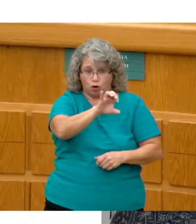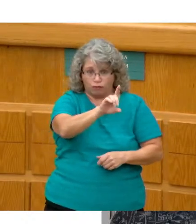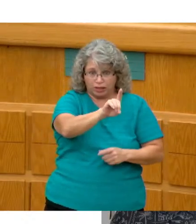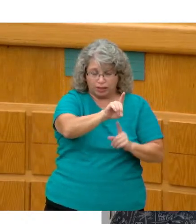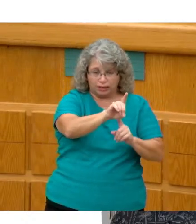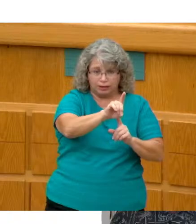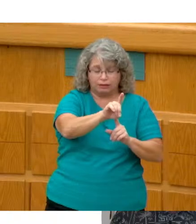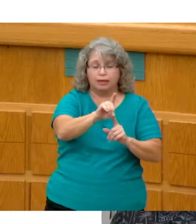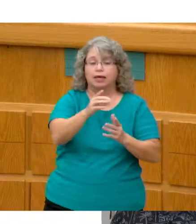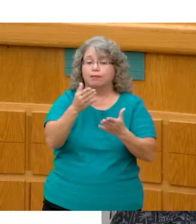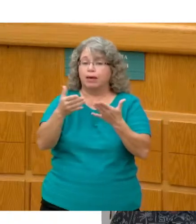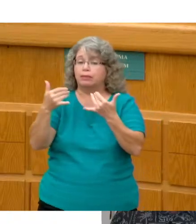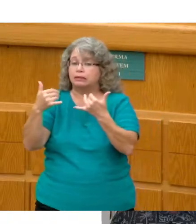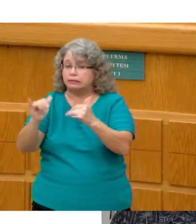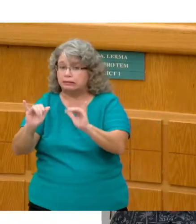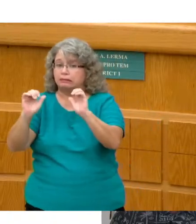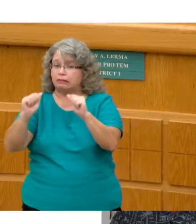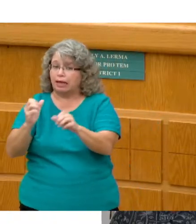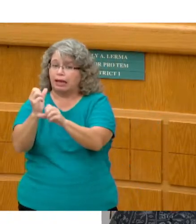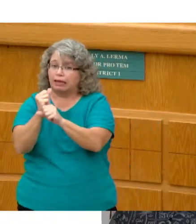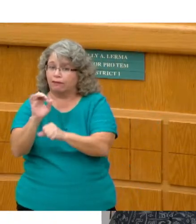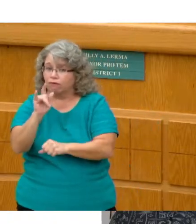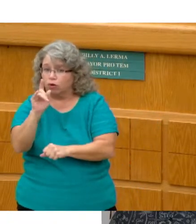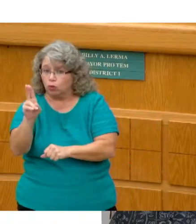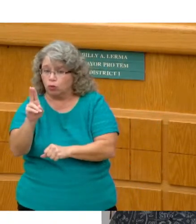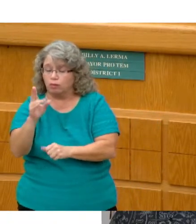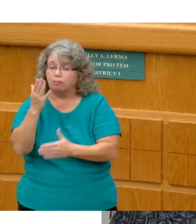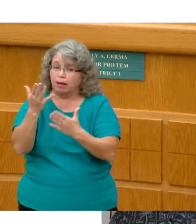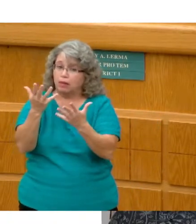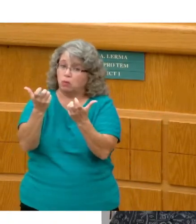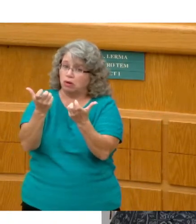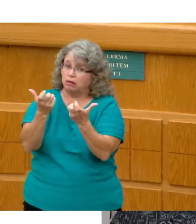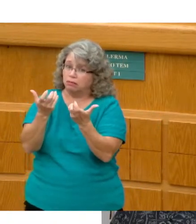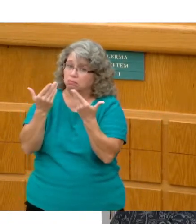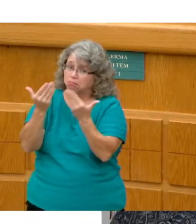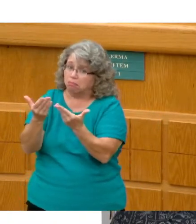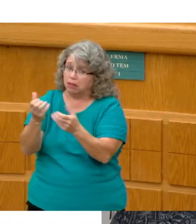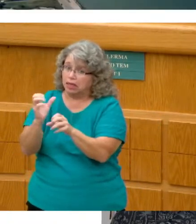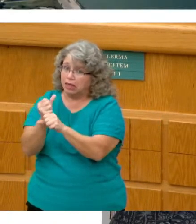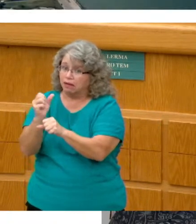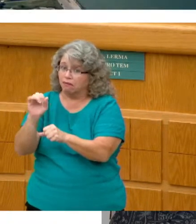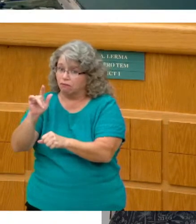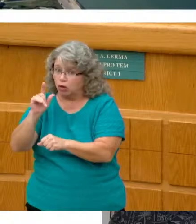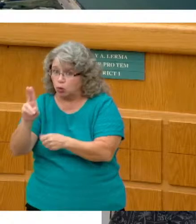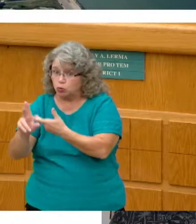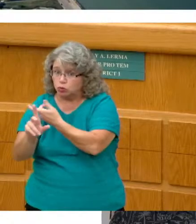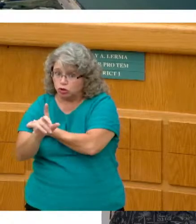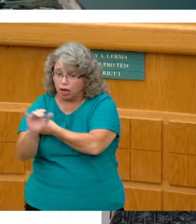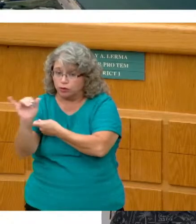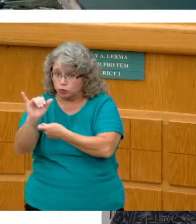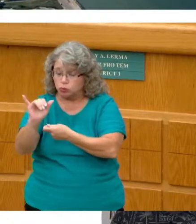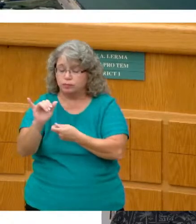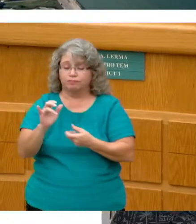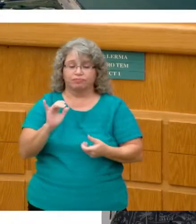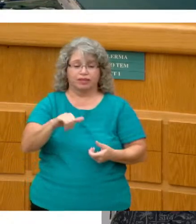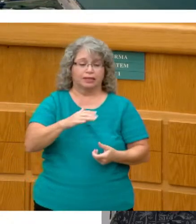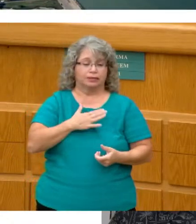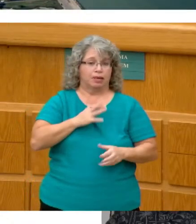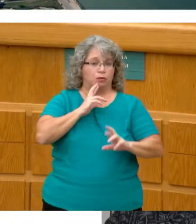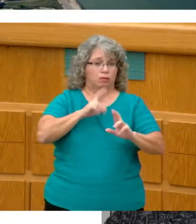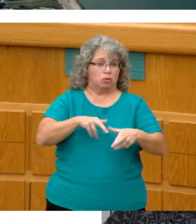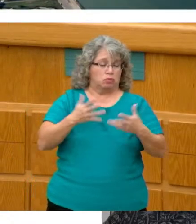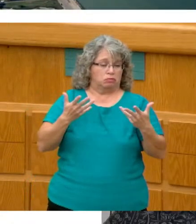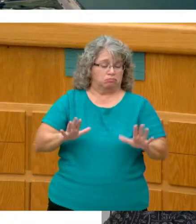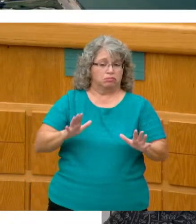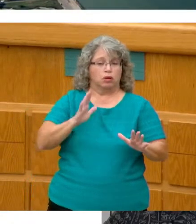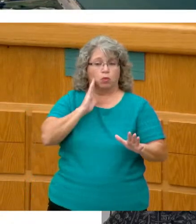may also want to consider getting the flu shot. All right, that's our report for this week. We'll be back in 2 weeks to